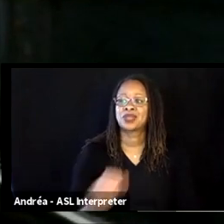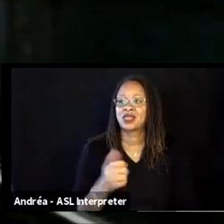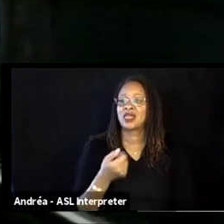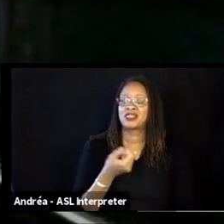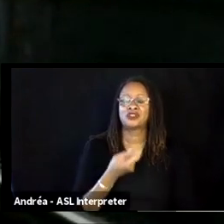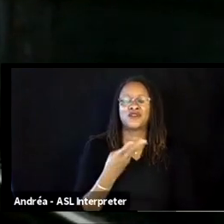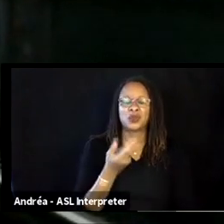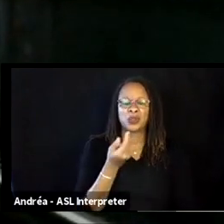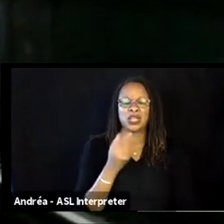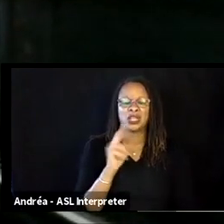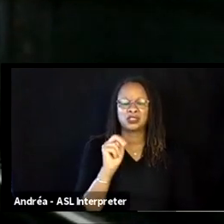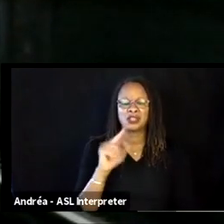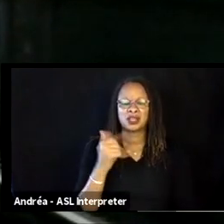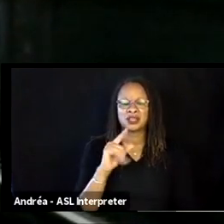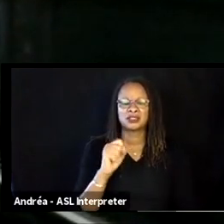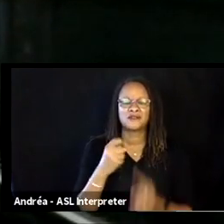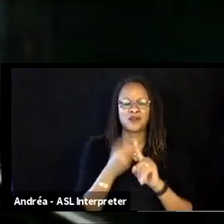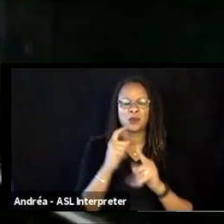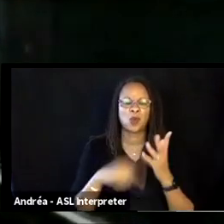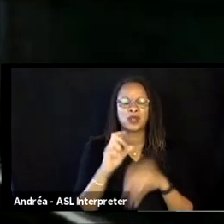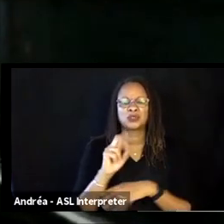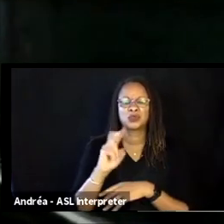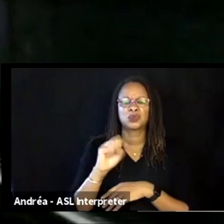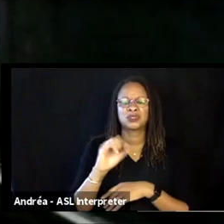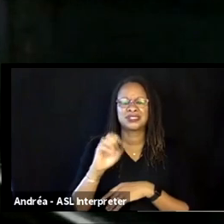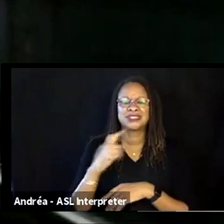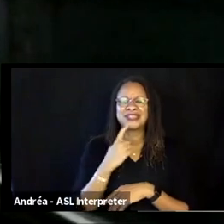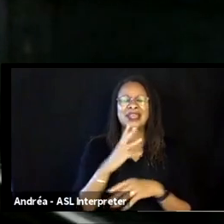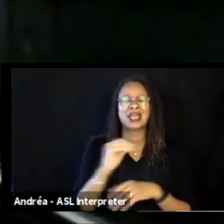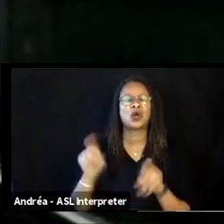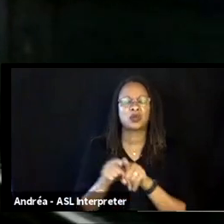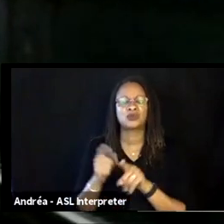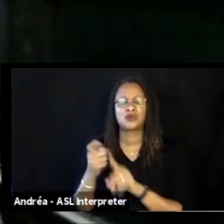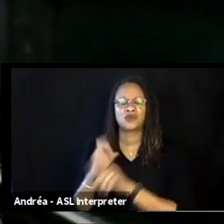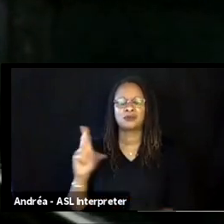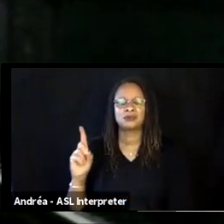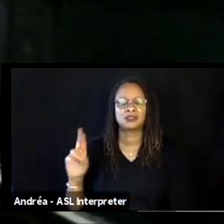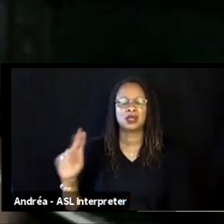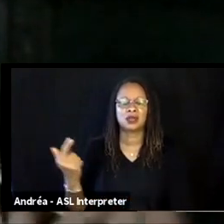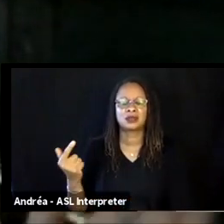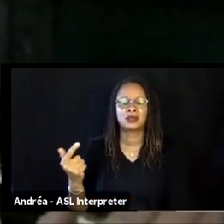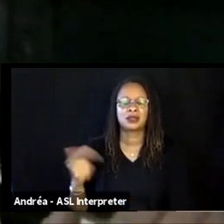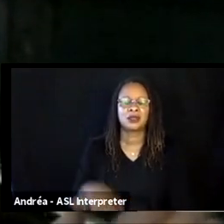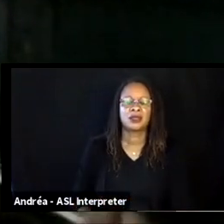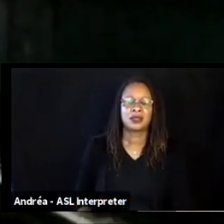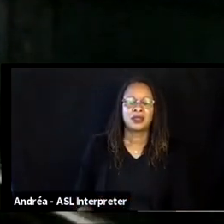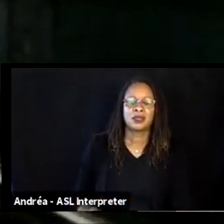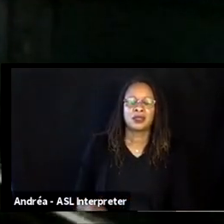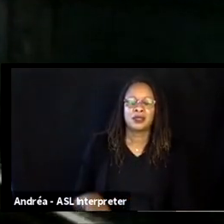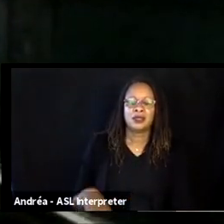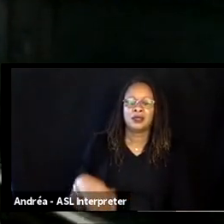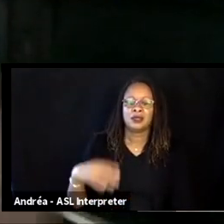think from what Susie was saying and then what Doug was referencing as well. I think, you know, we talk about this very, very